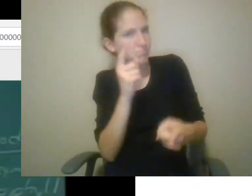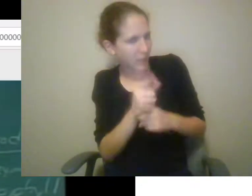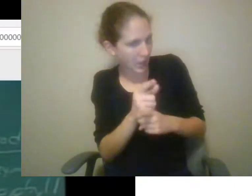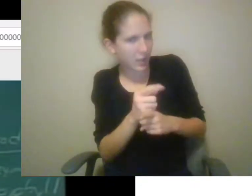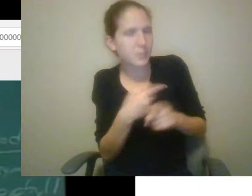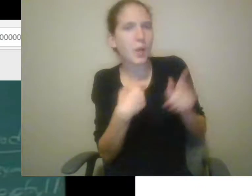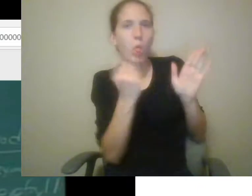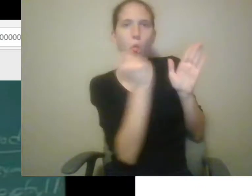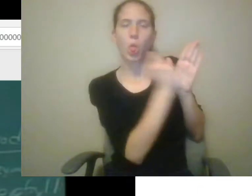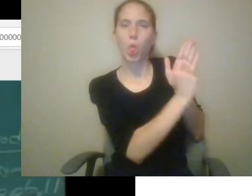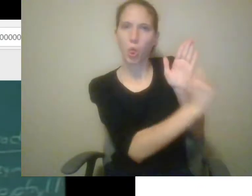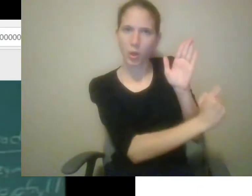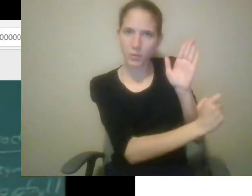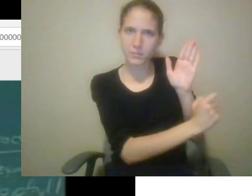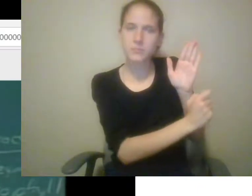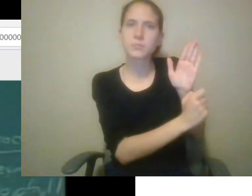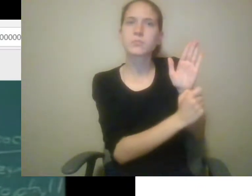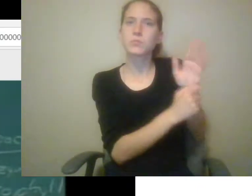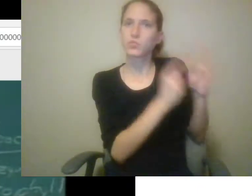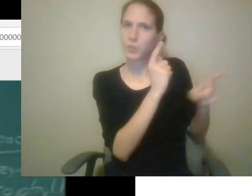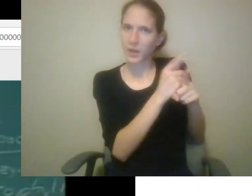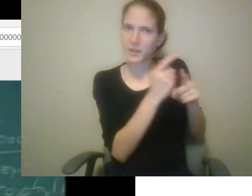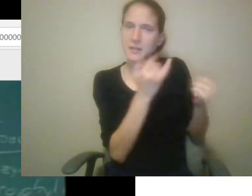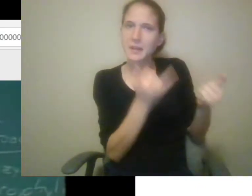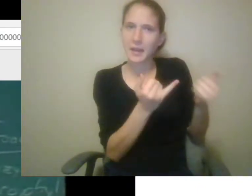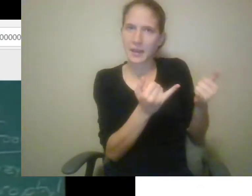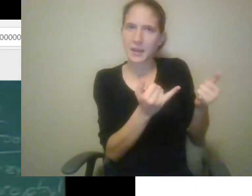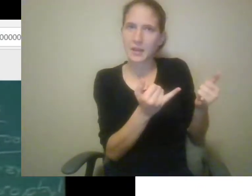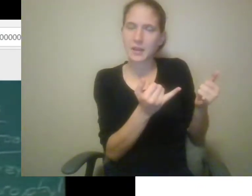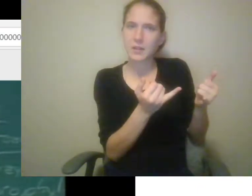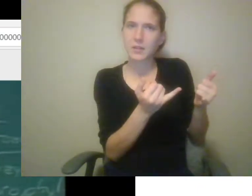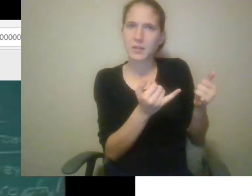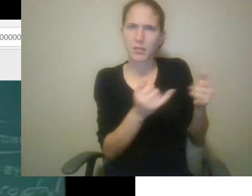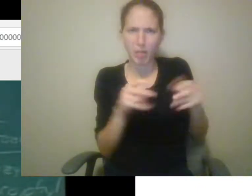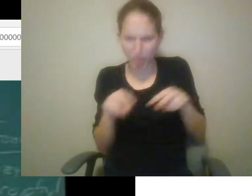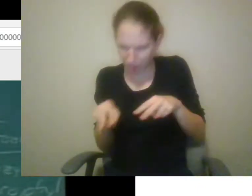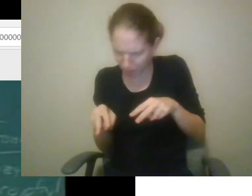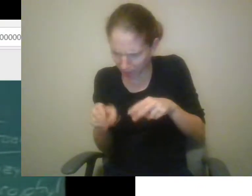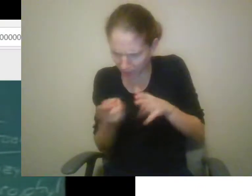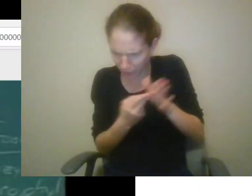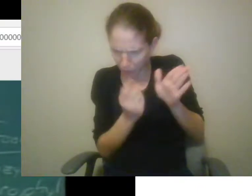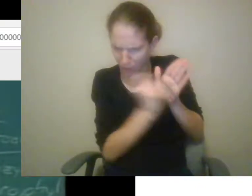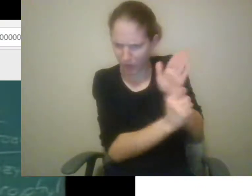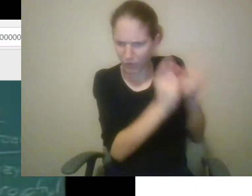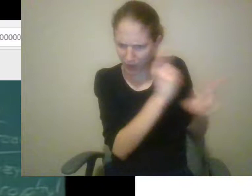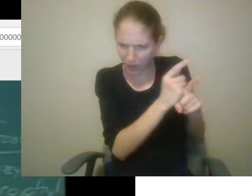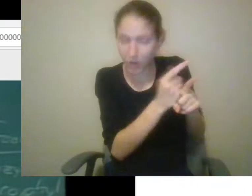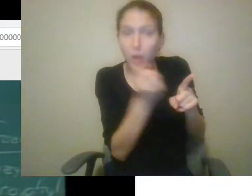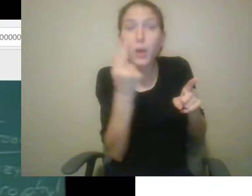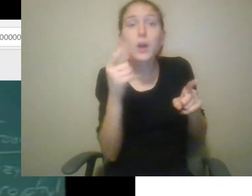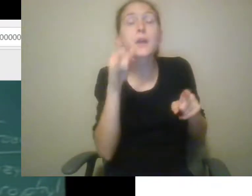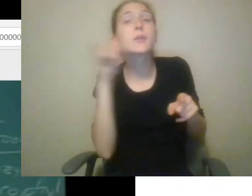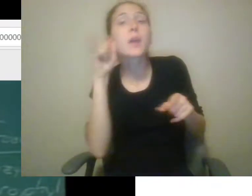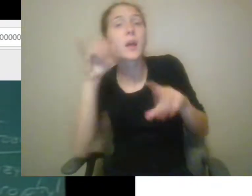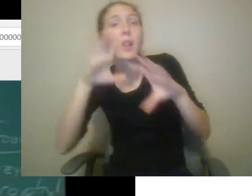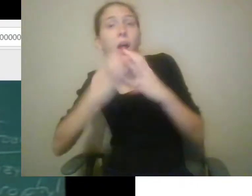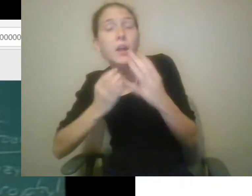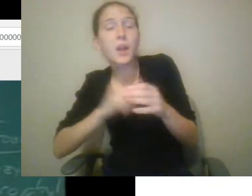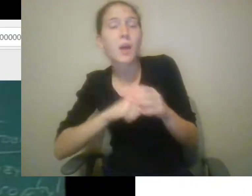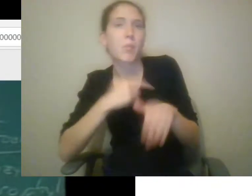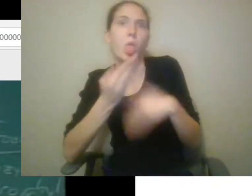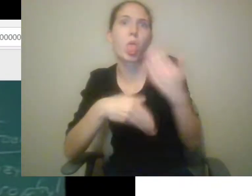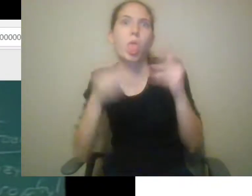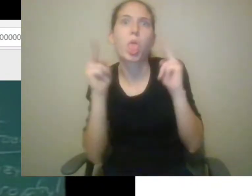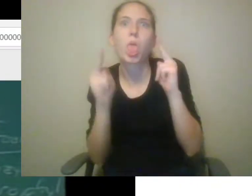notes. Alright, yesterday we tried to cover this right at the end of class, and we ended up running short on time,